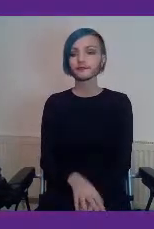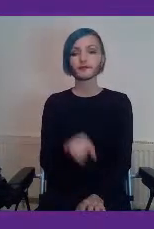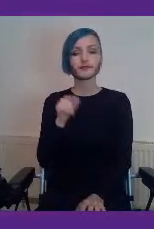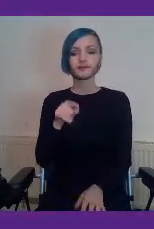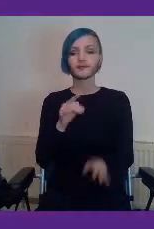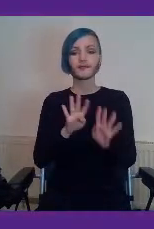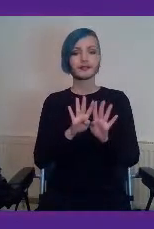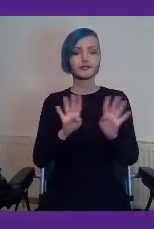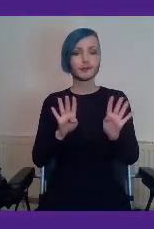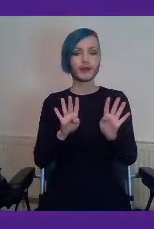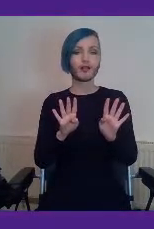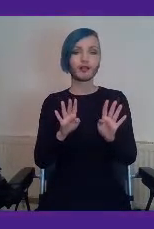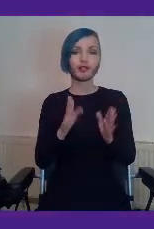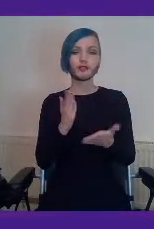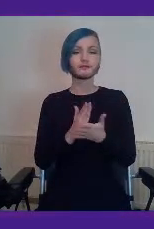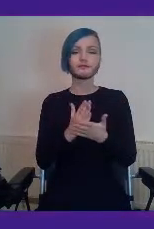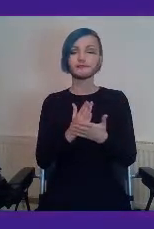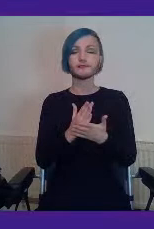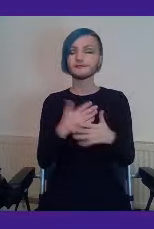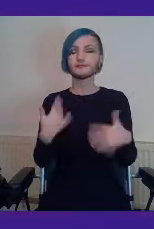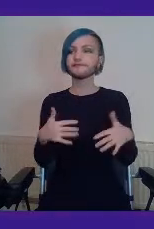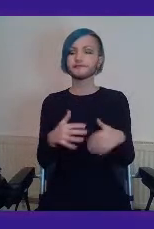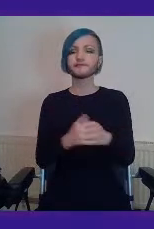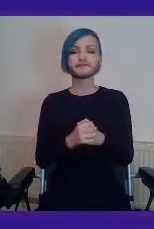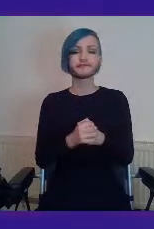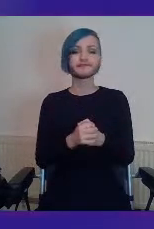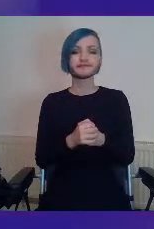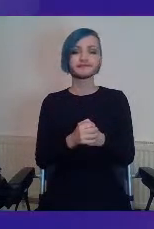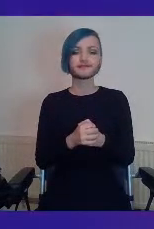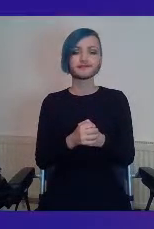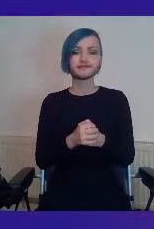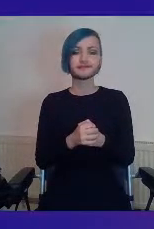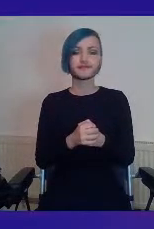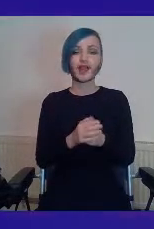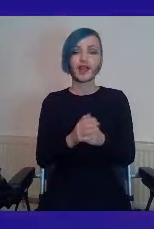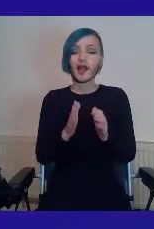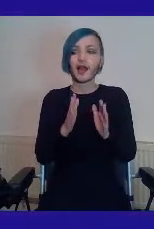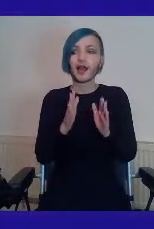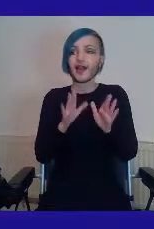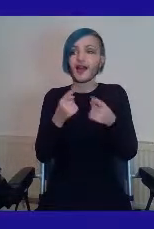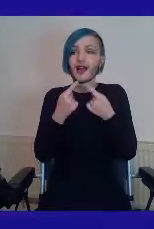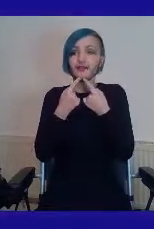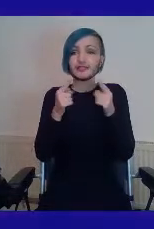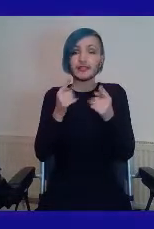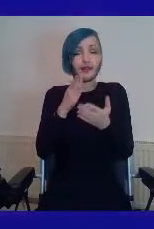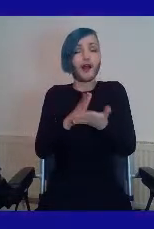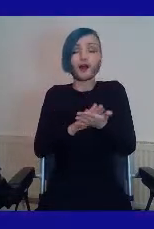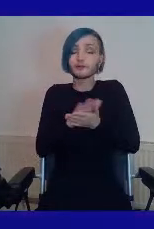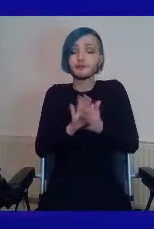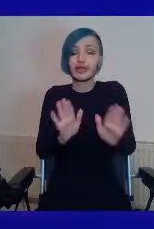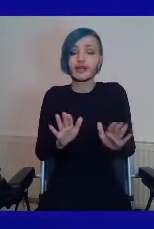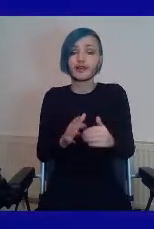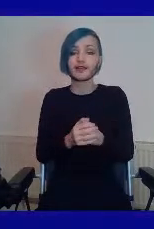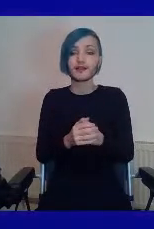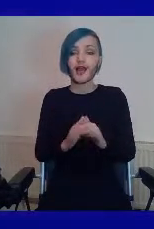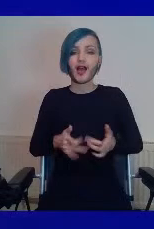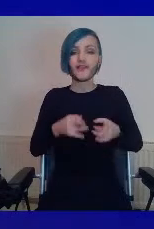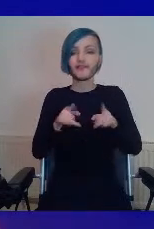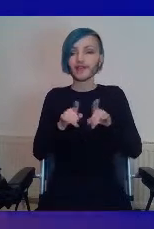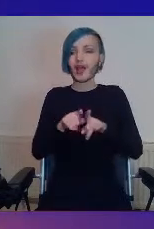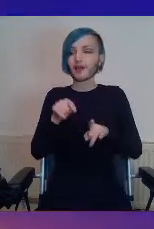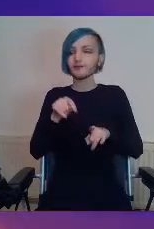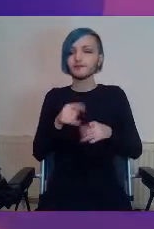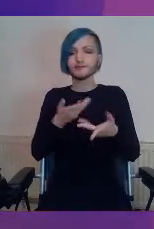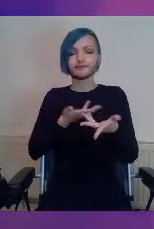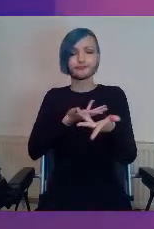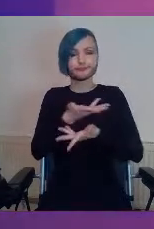incredible. I'm not just going to say this to you because I feel like I have to. I'm going to say this because I mean this. I feel like this conversation between